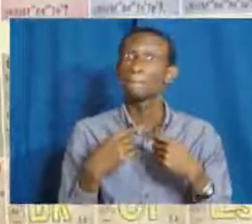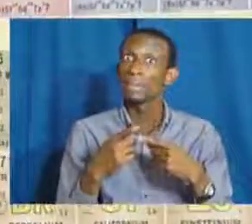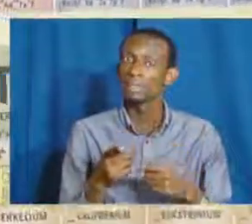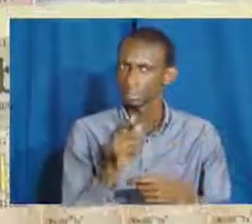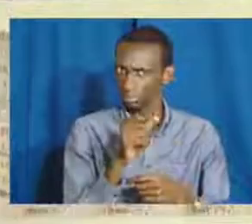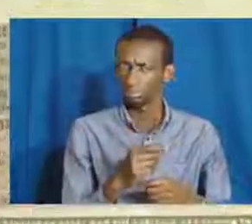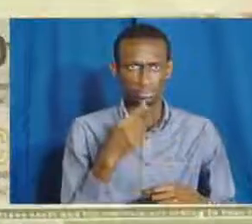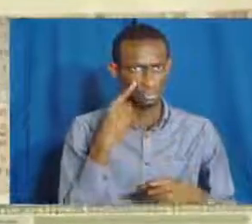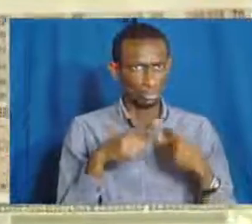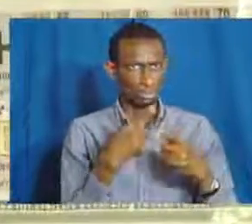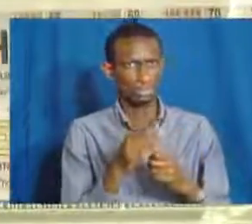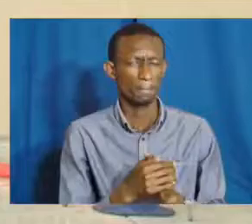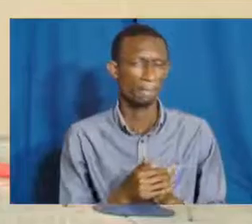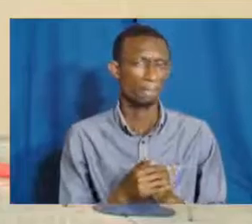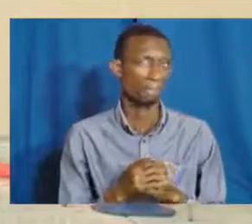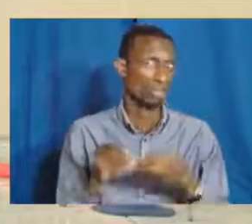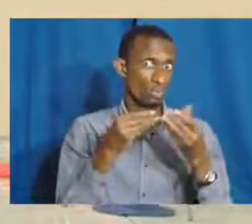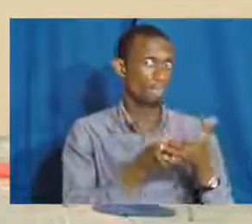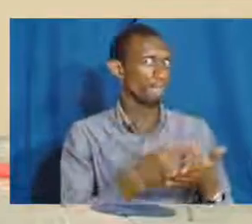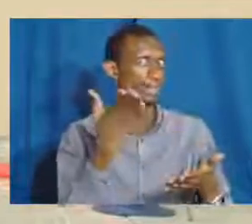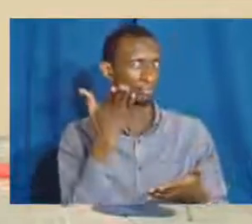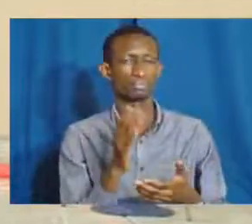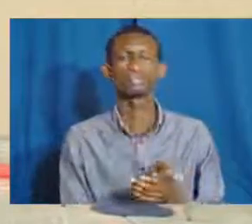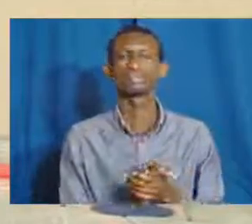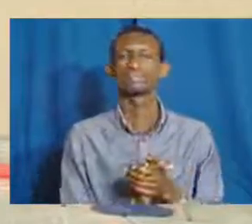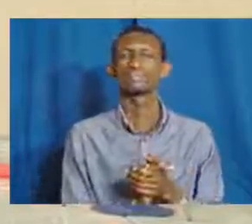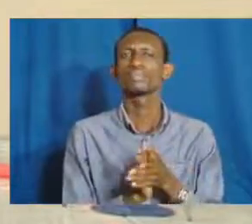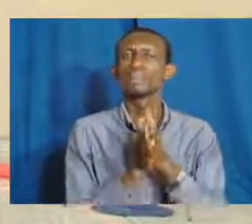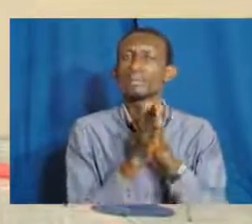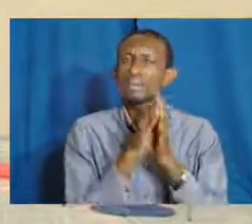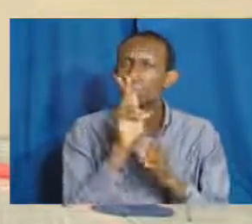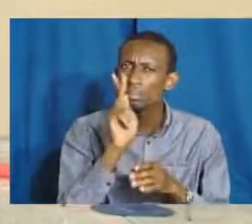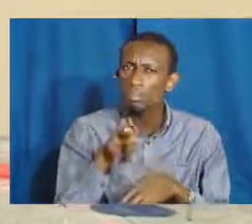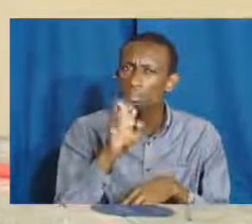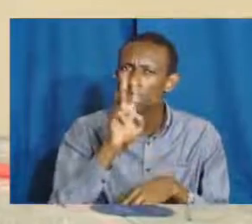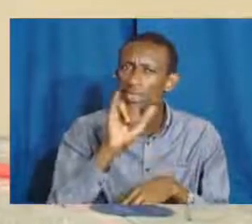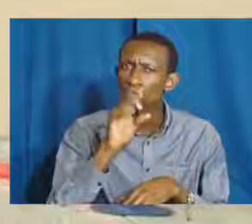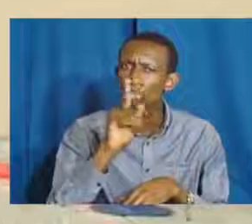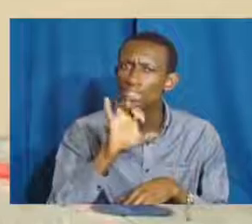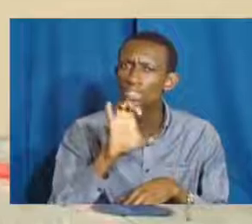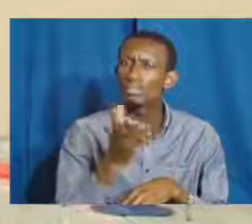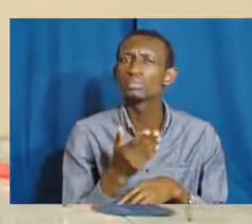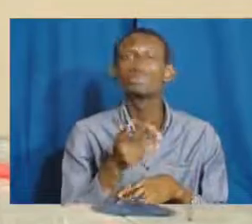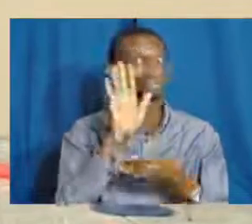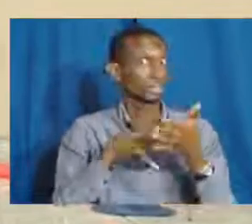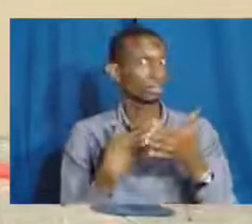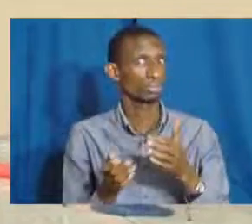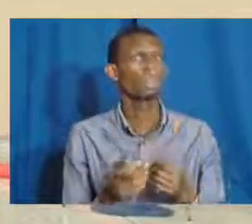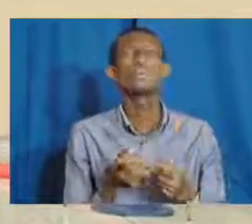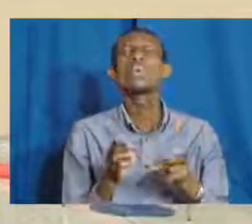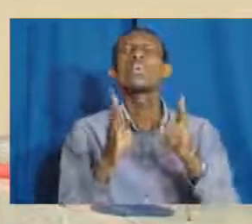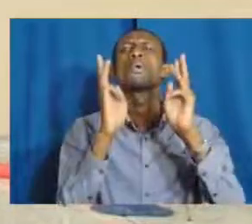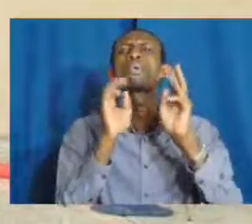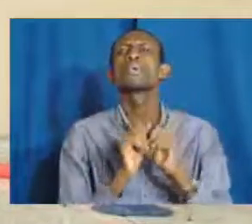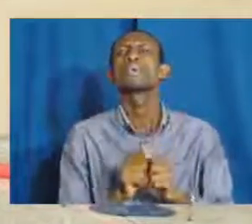table that we said these elements are all in increasing atomic number. So there is a way